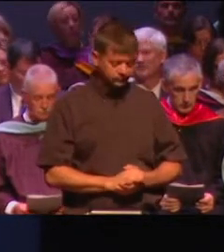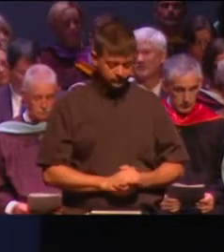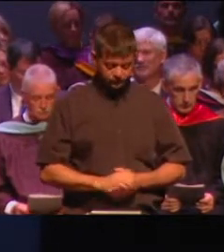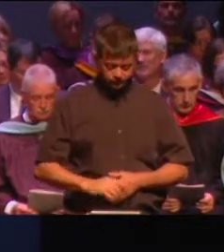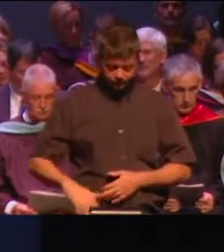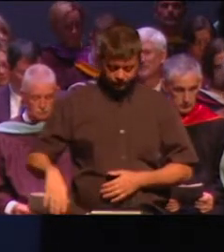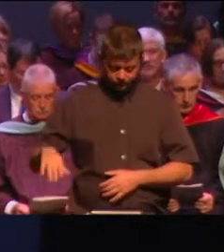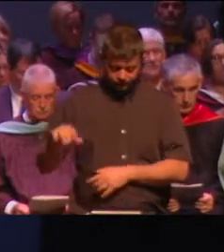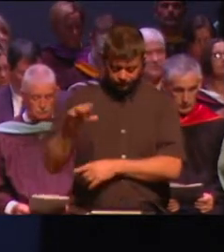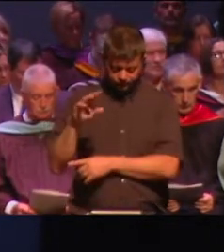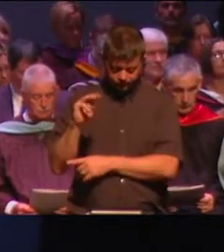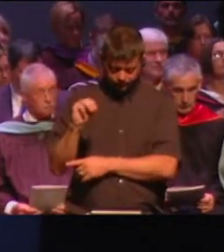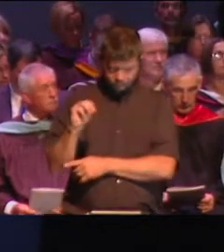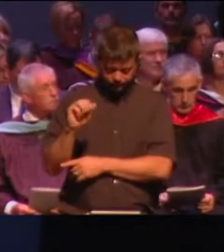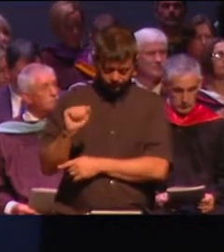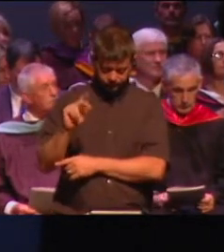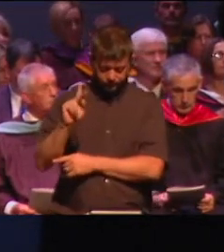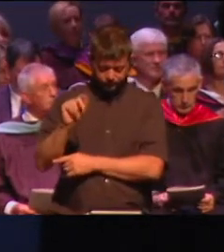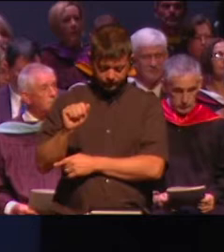Michaela Heaton.